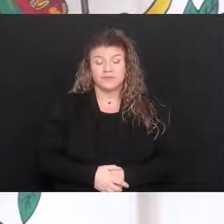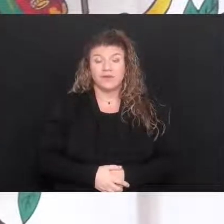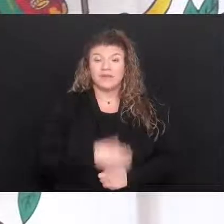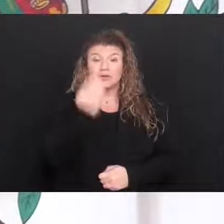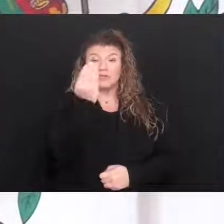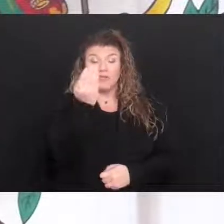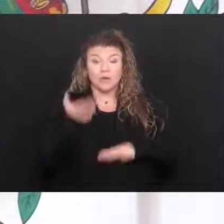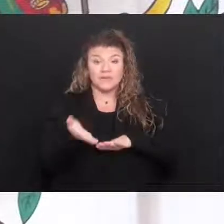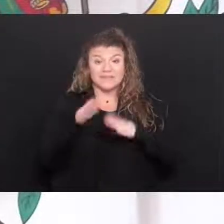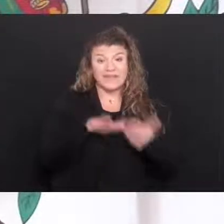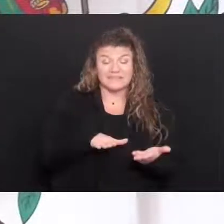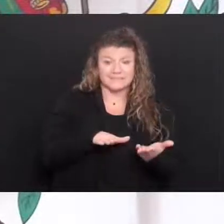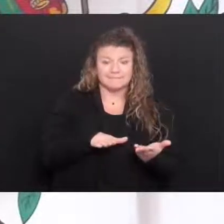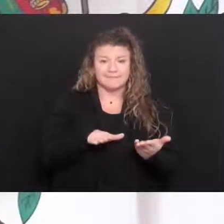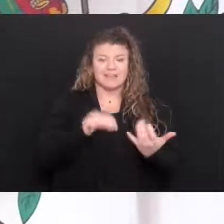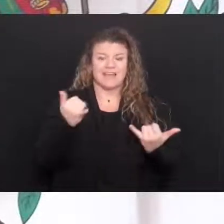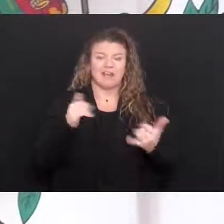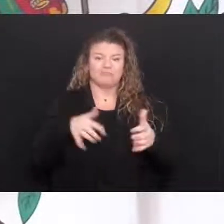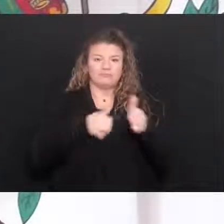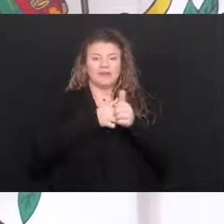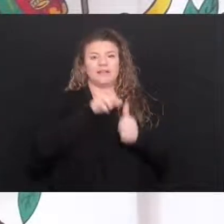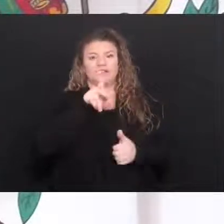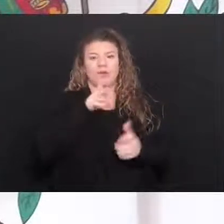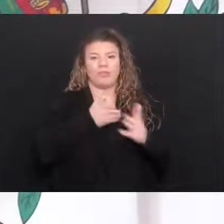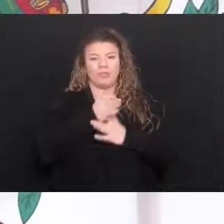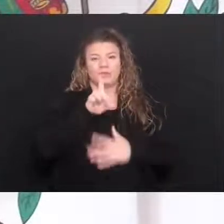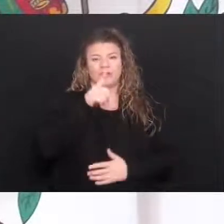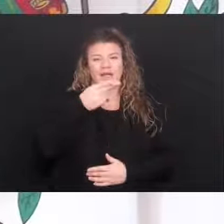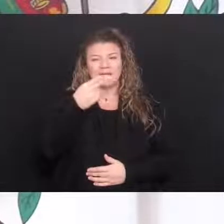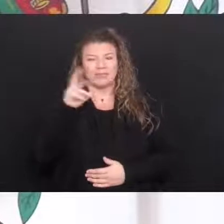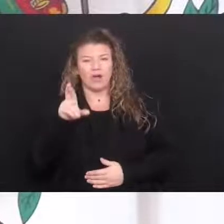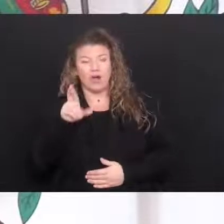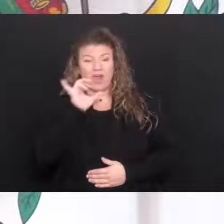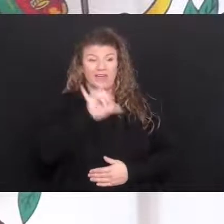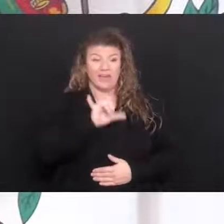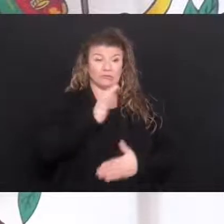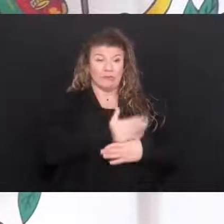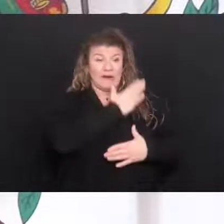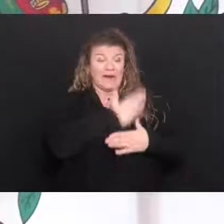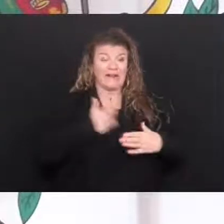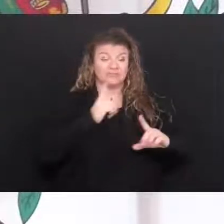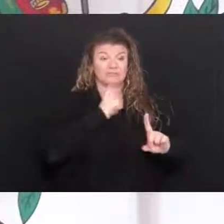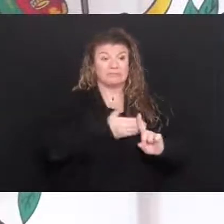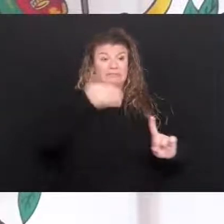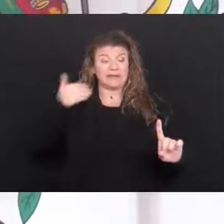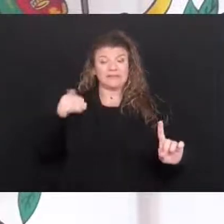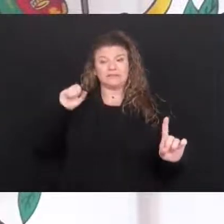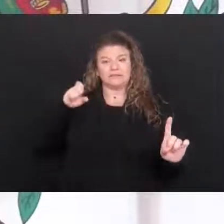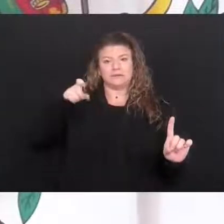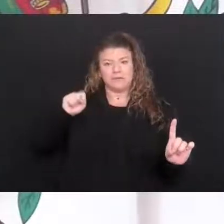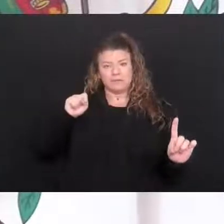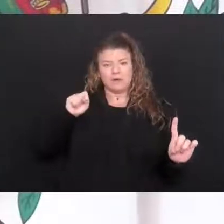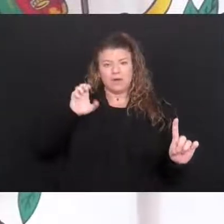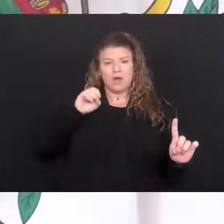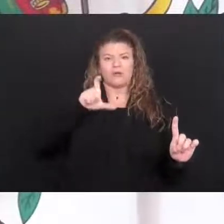deaths on reconciliation now with the DHHR that range back to September through